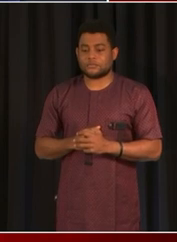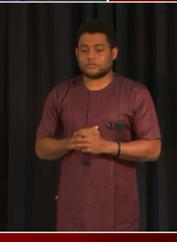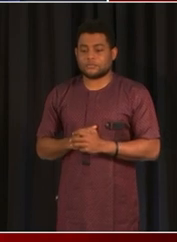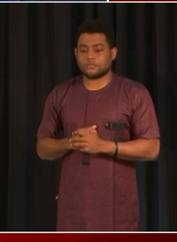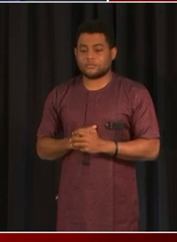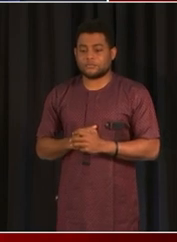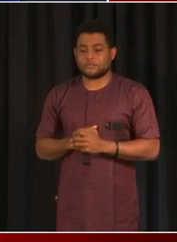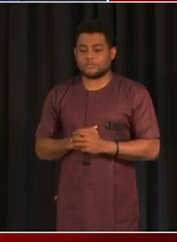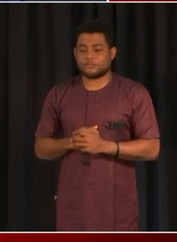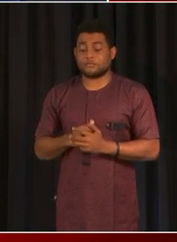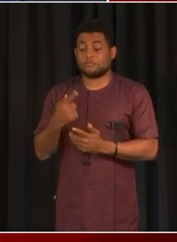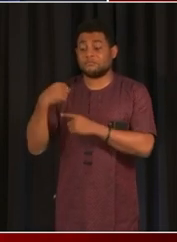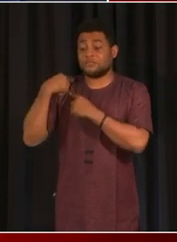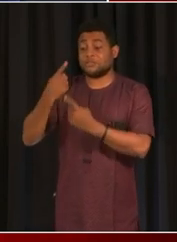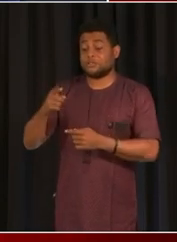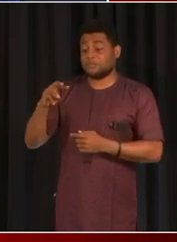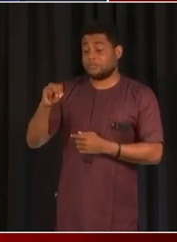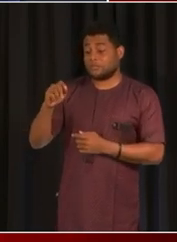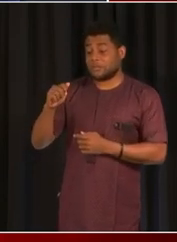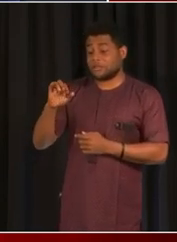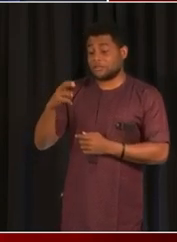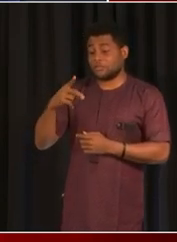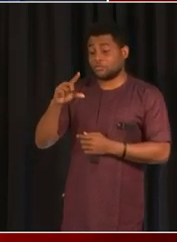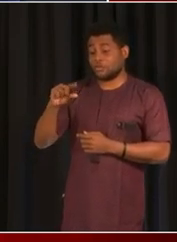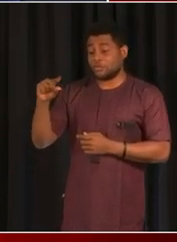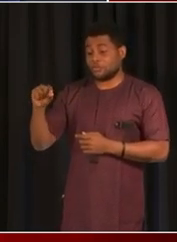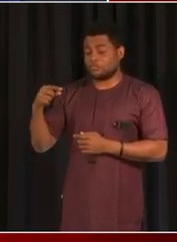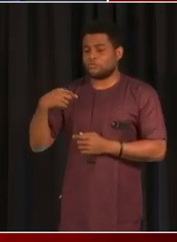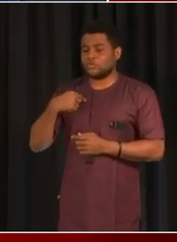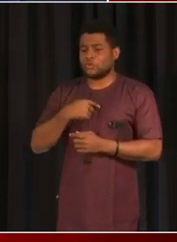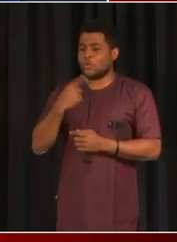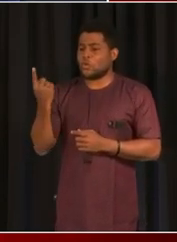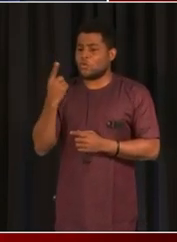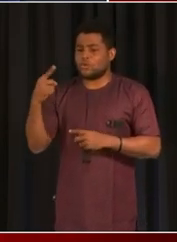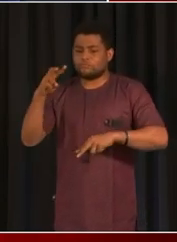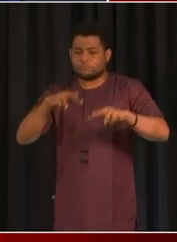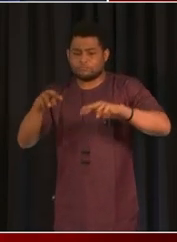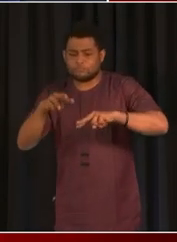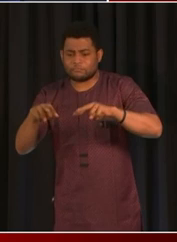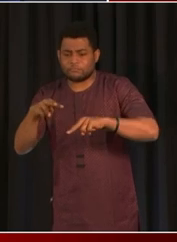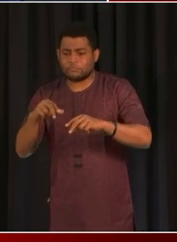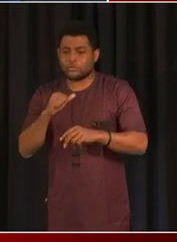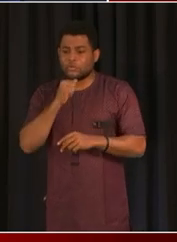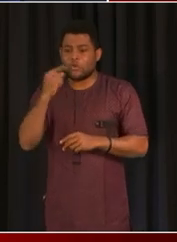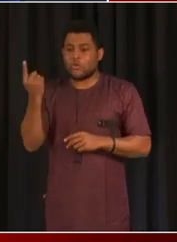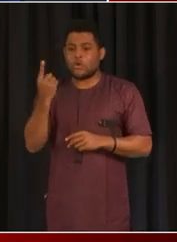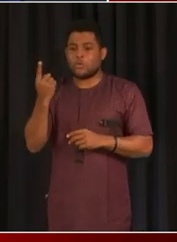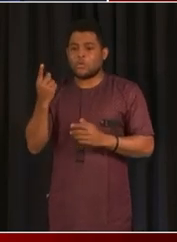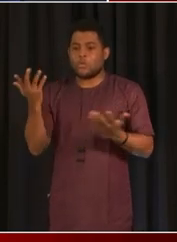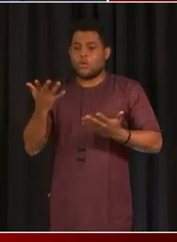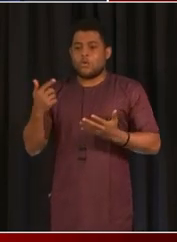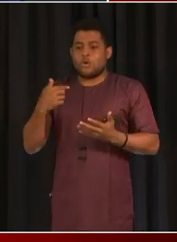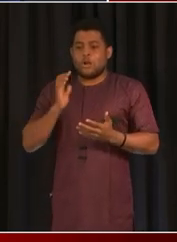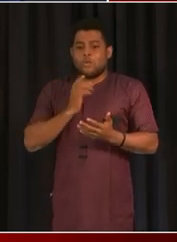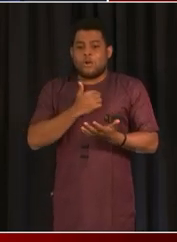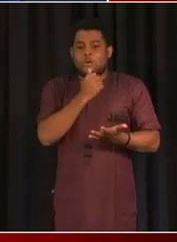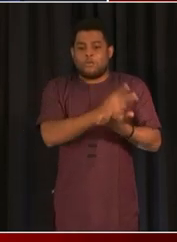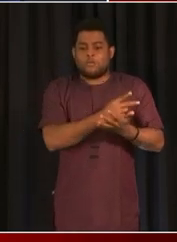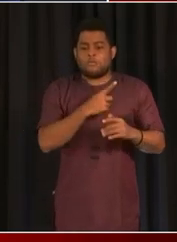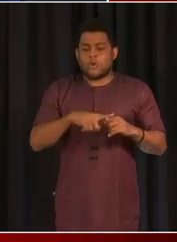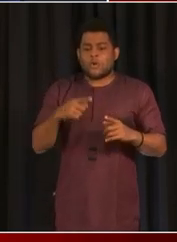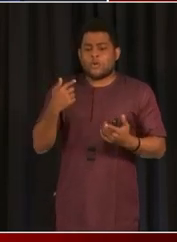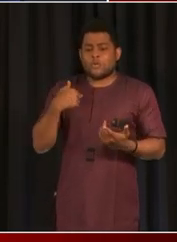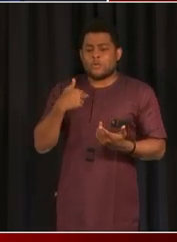March 2020 and before, we are always looking at not only what our authority is, but what it is